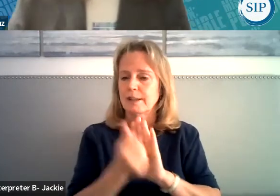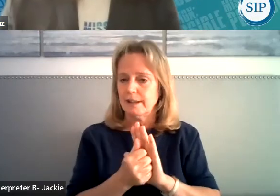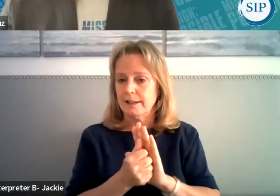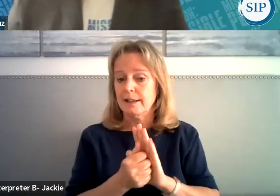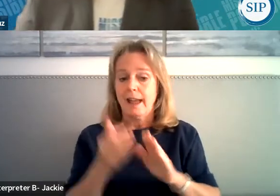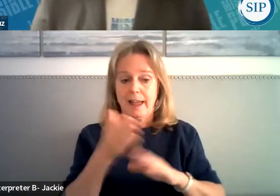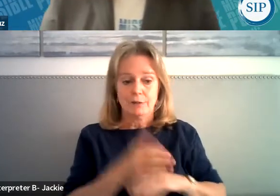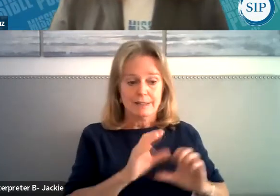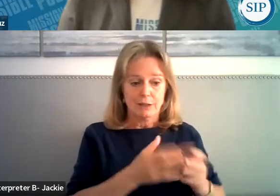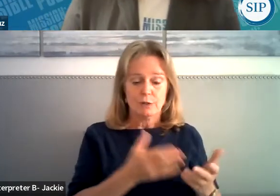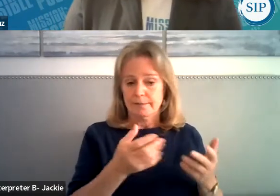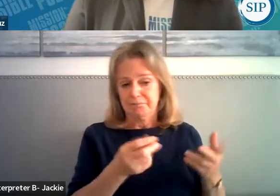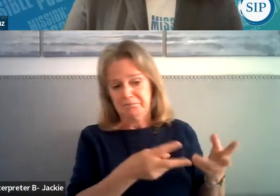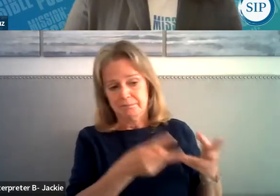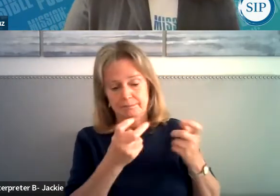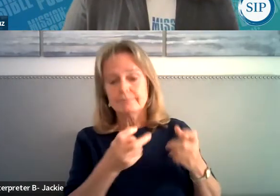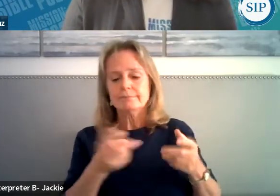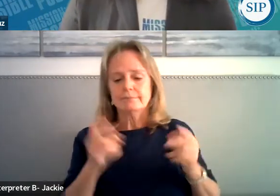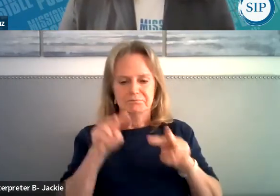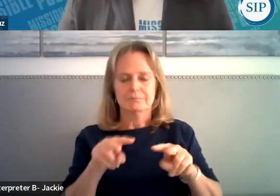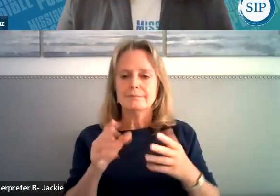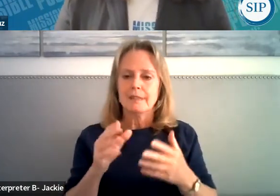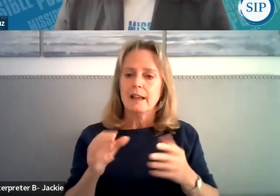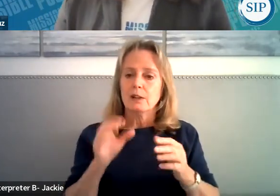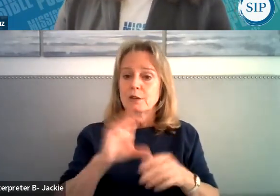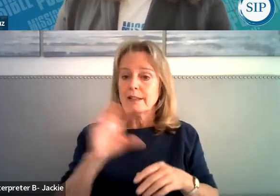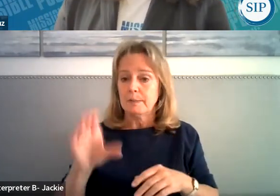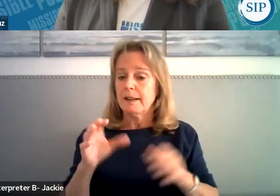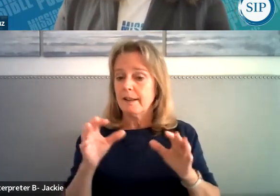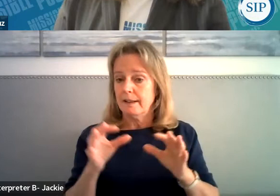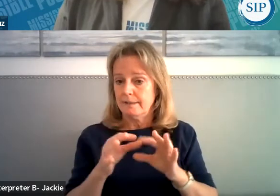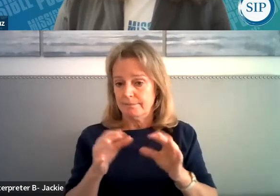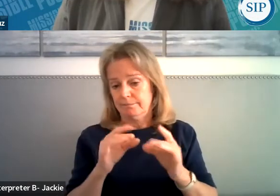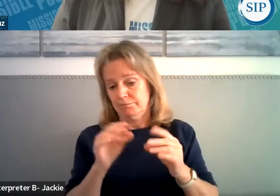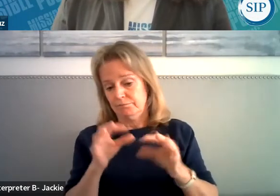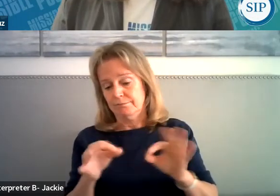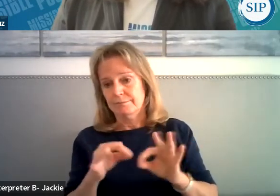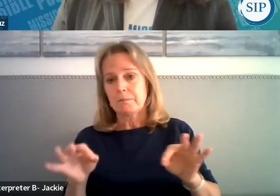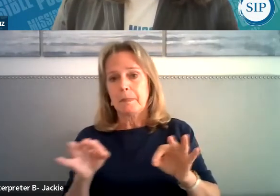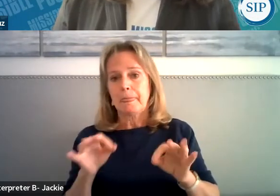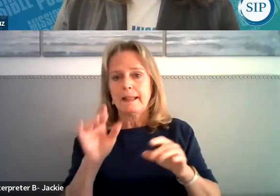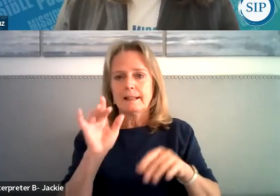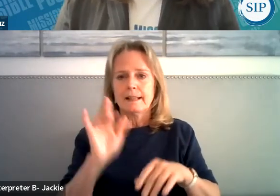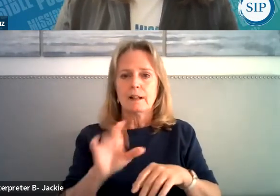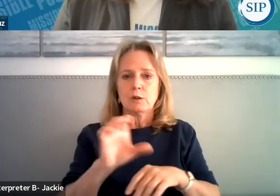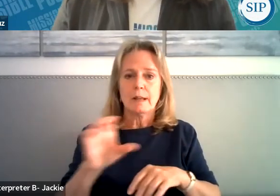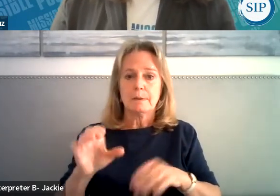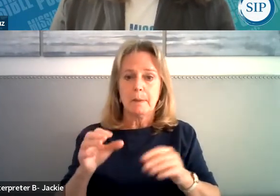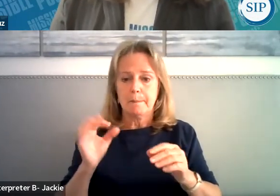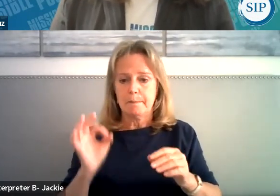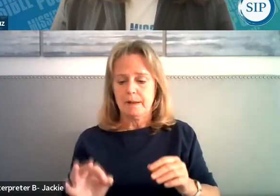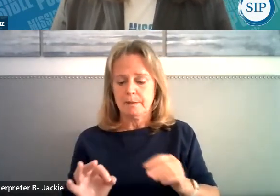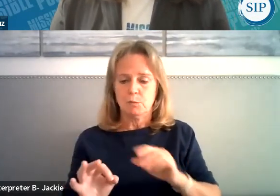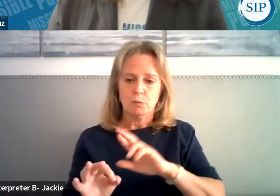the session if you miss anything. Closed captioning is available by clicking on the closed captioning button at the bottom right-hand corner